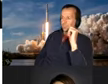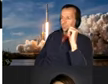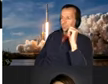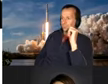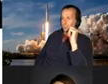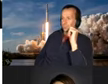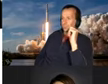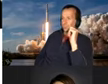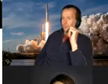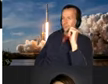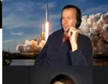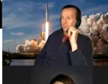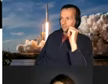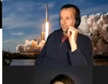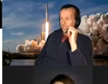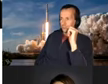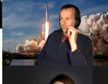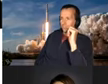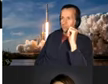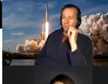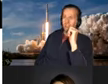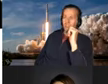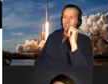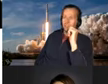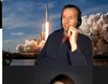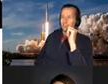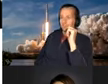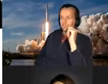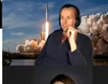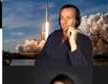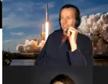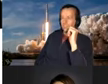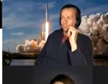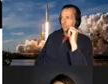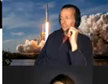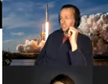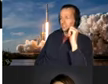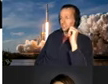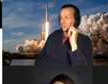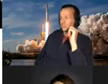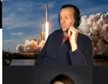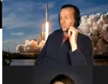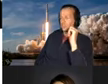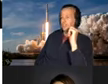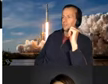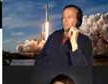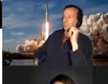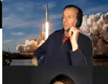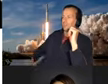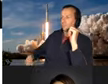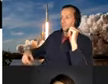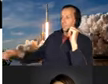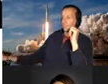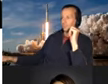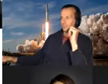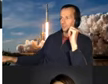You know, by the time you realize that something's wrong, it's too late to do anything. So it really takes just, you know, one case.